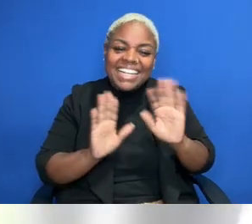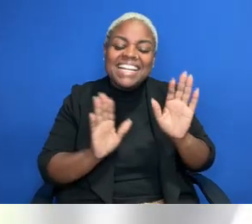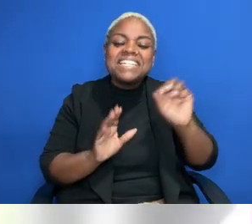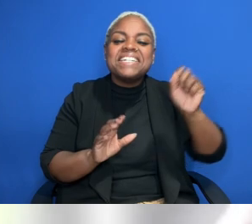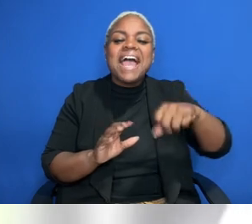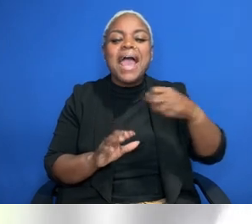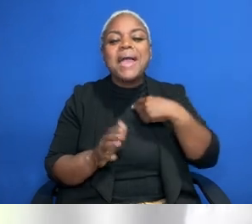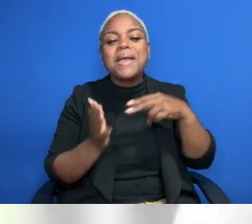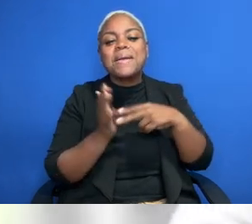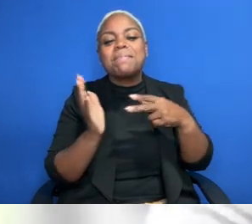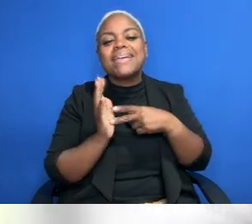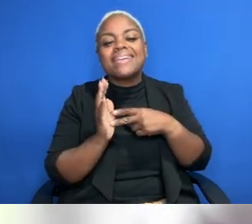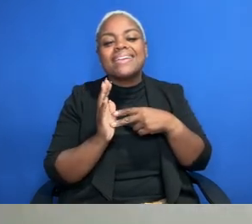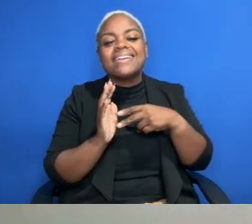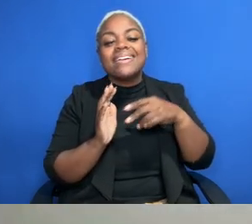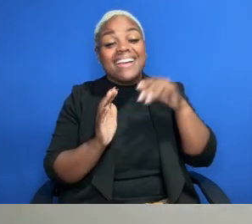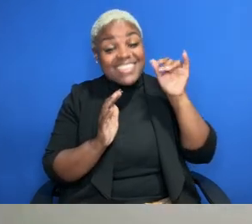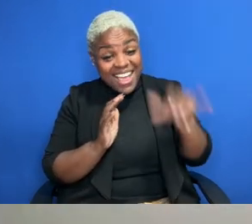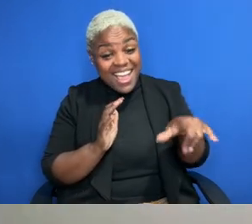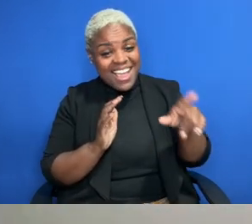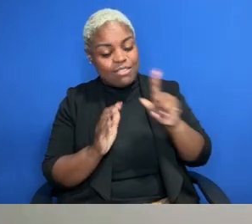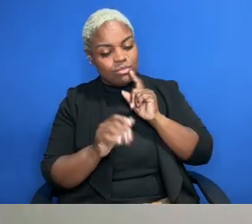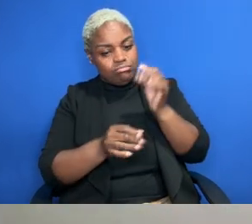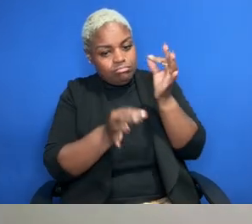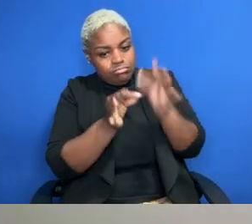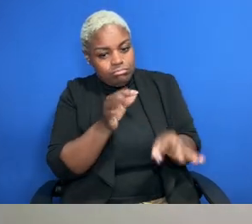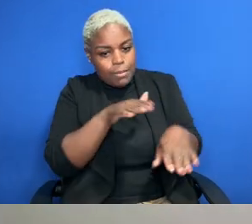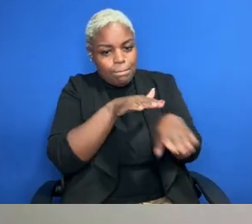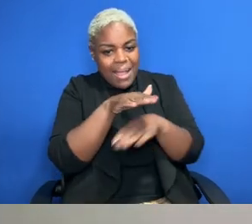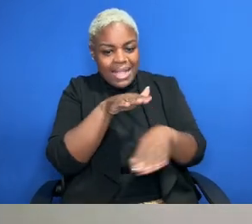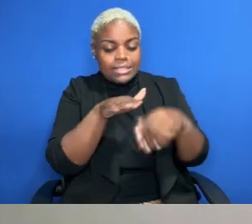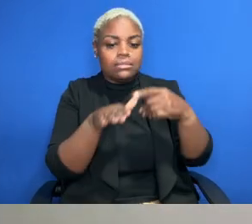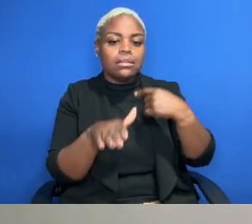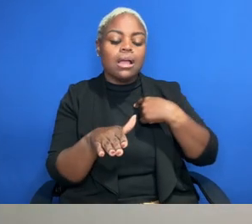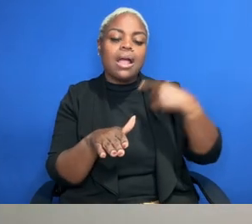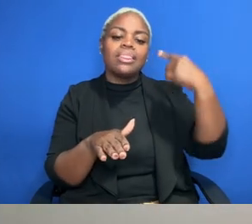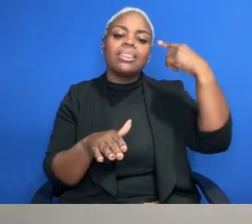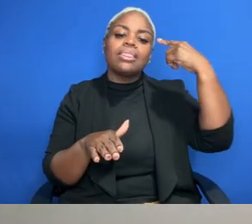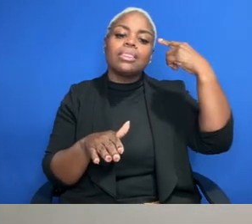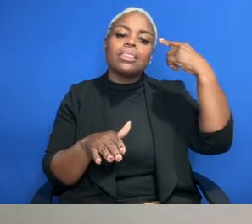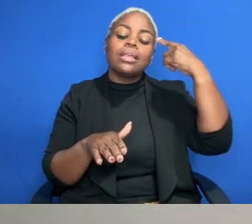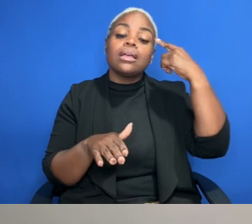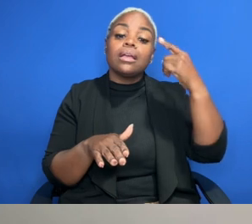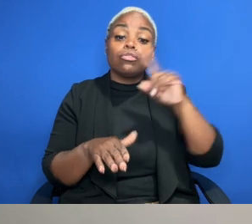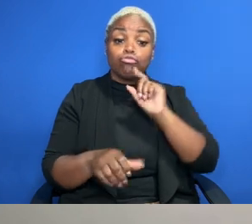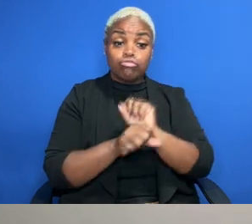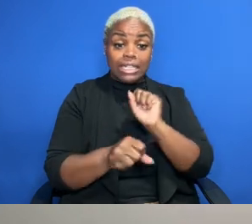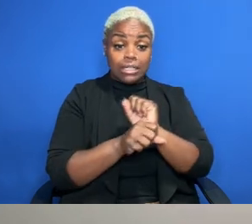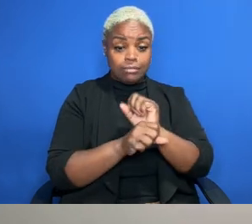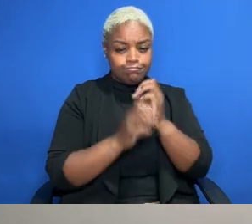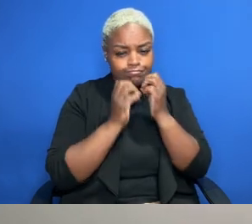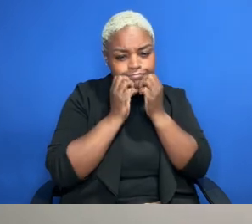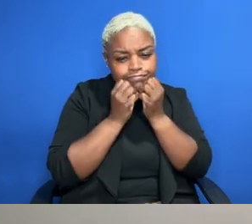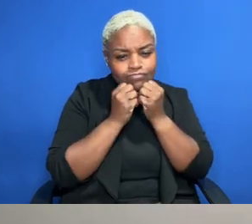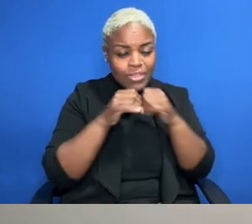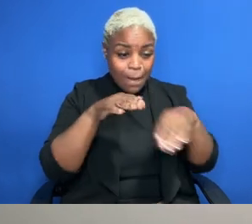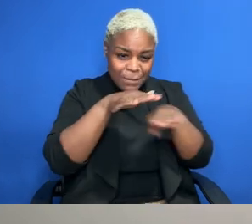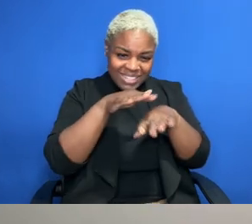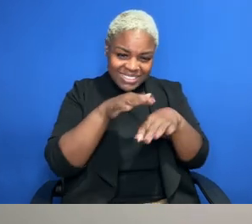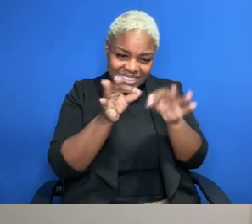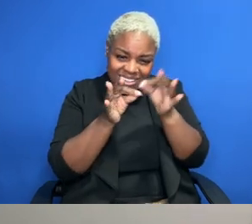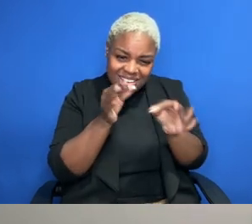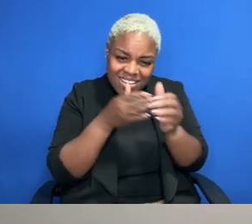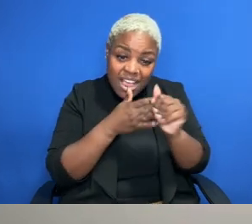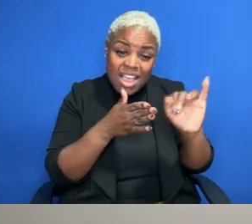Yeah, all of these things, these are sort of the basics. And if we really think and embrace and let the